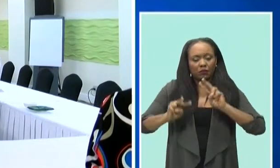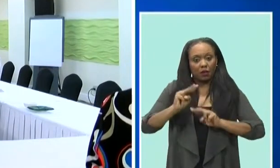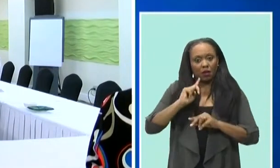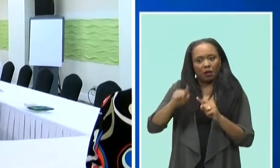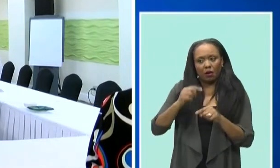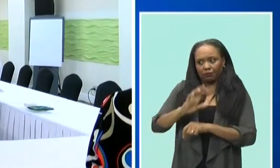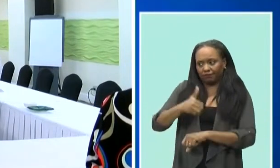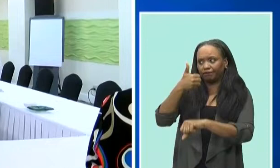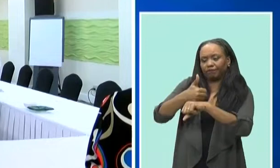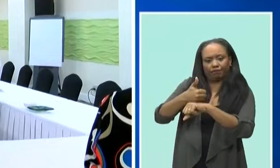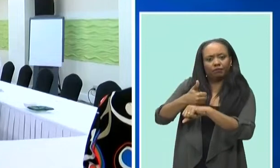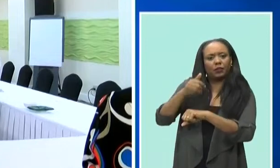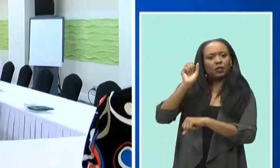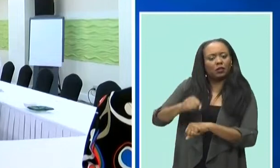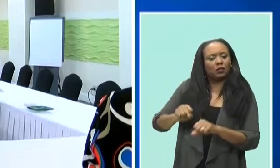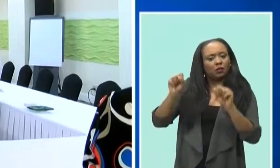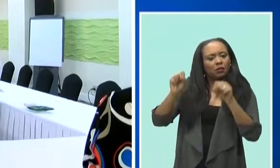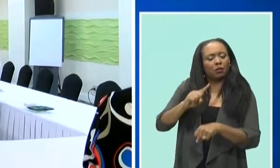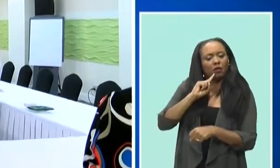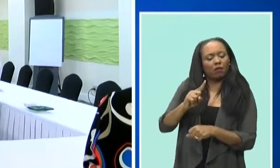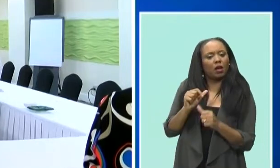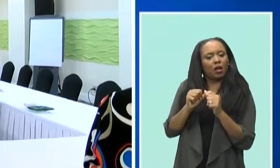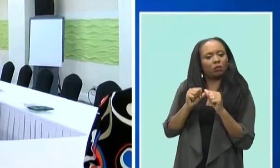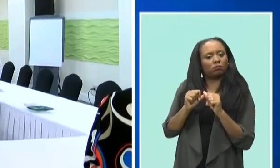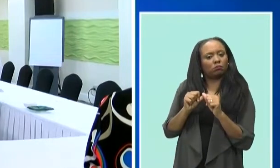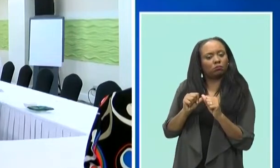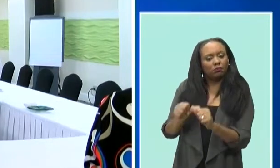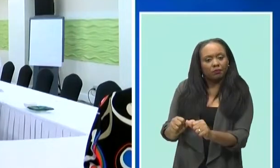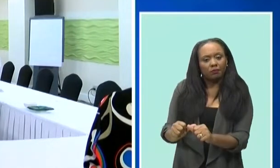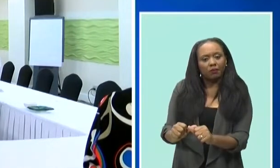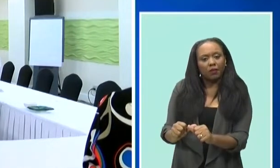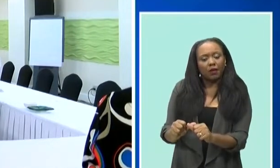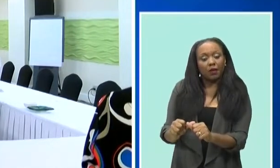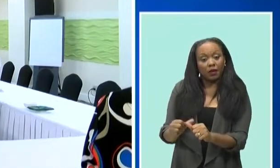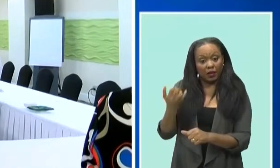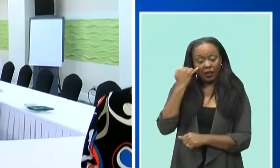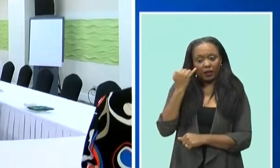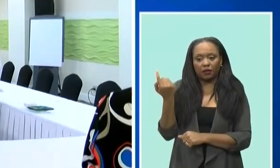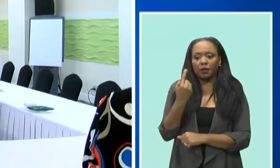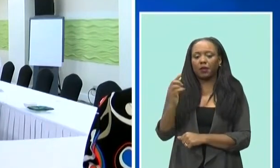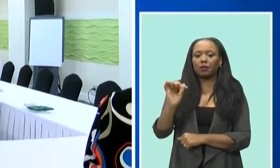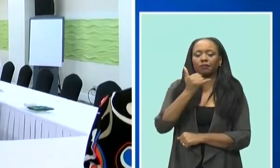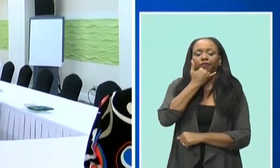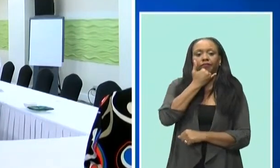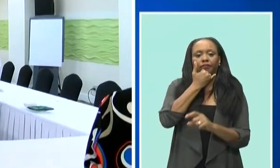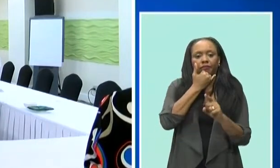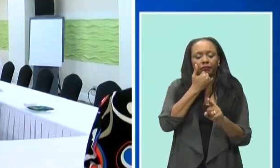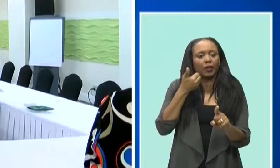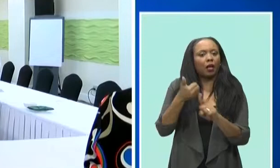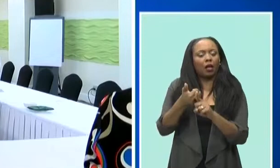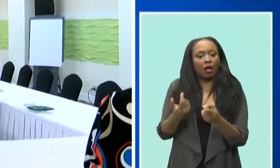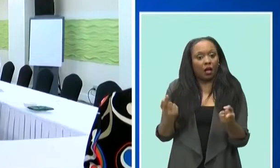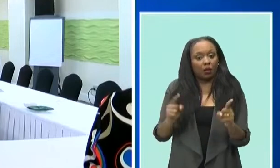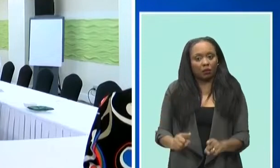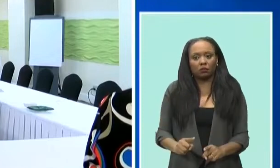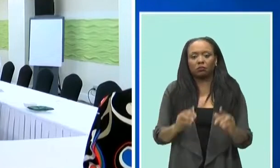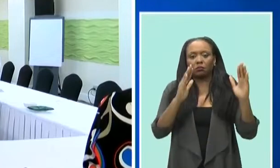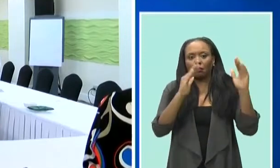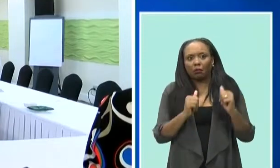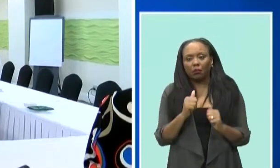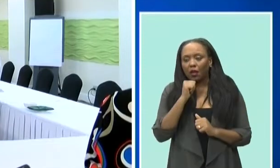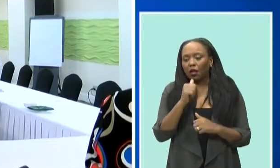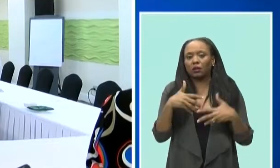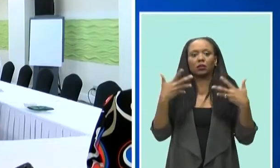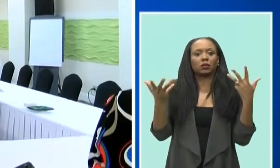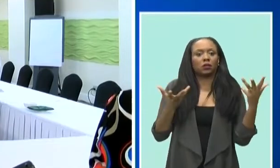entity should be able to stand on its own, and if there's an incident, hopefully not, at one of the ports